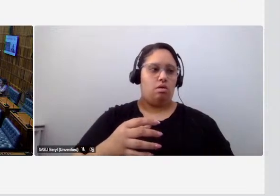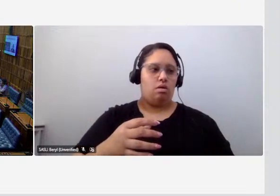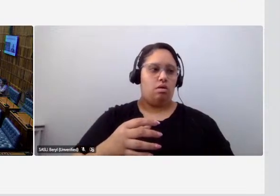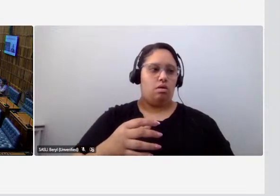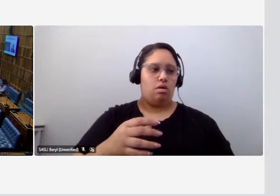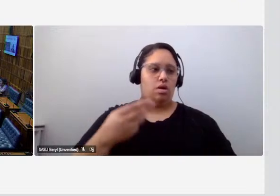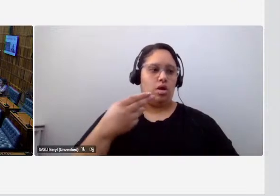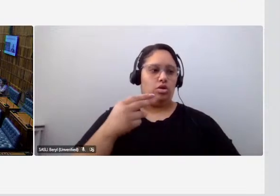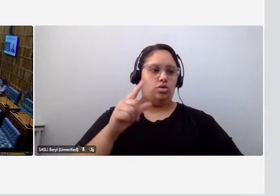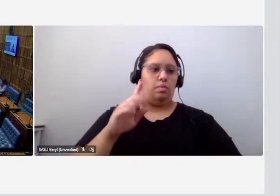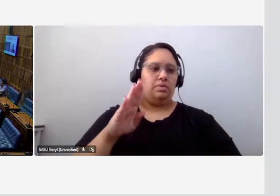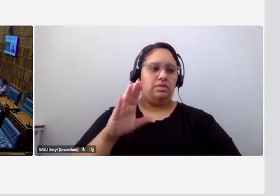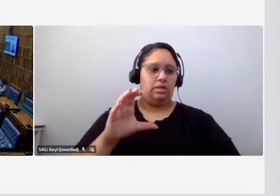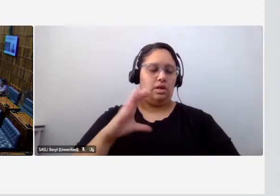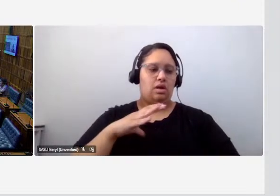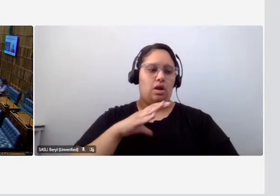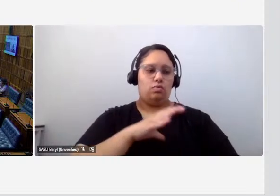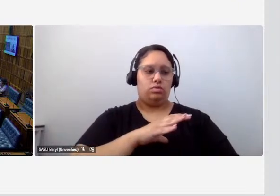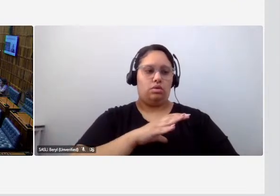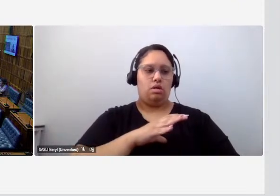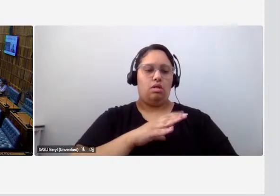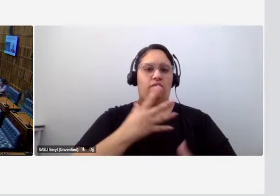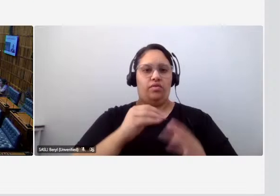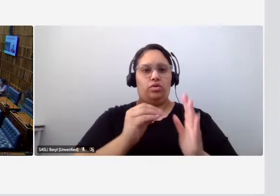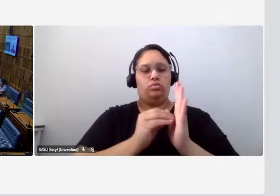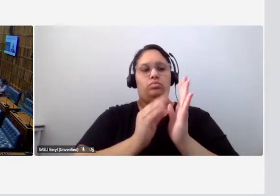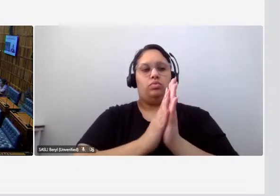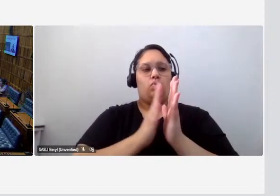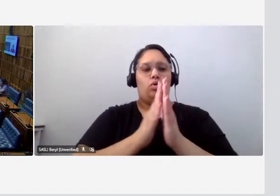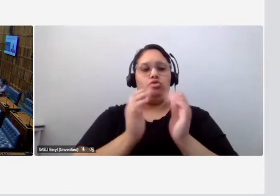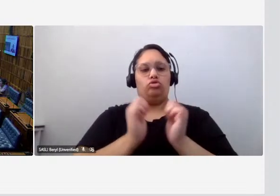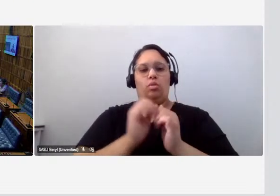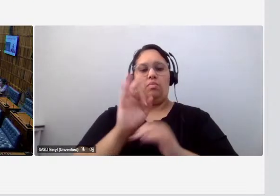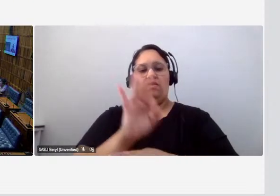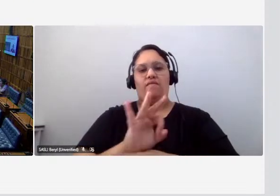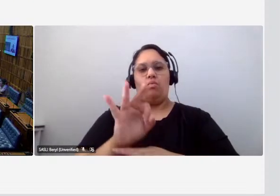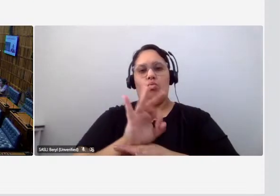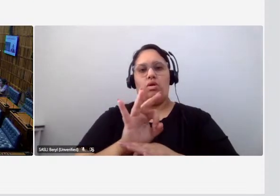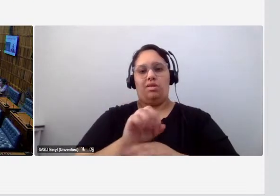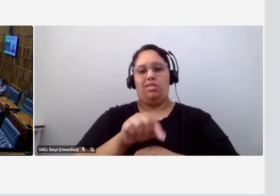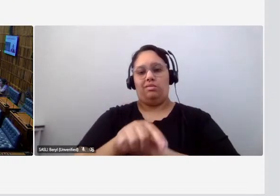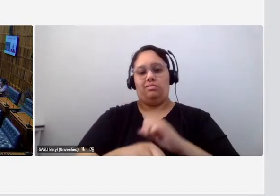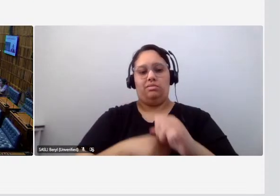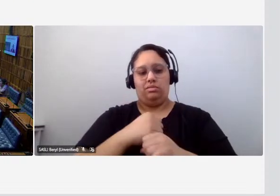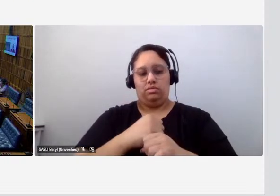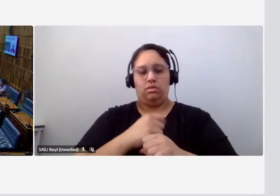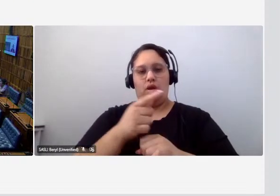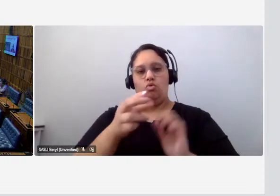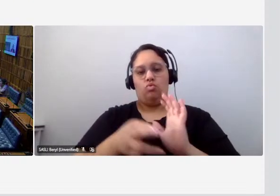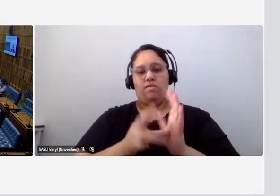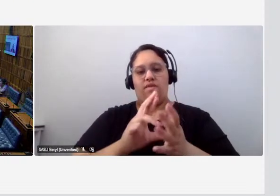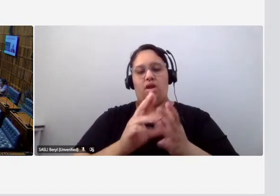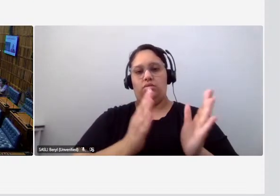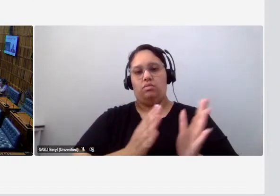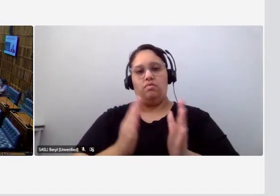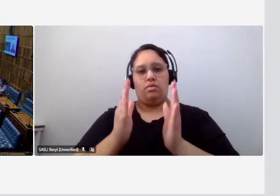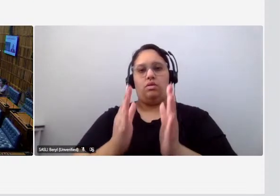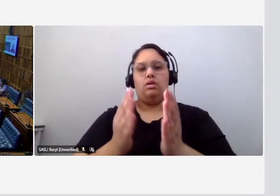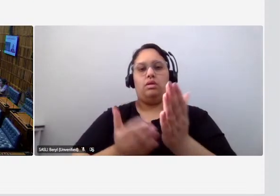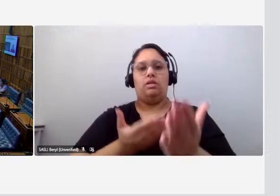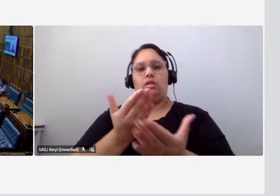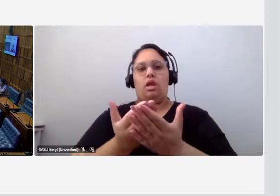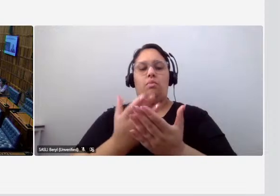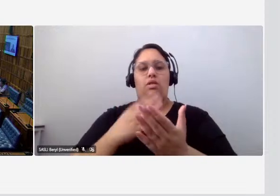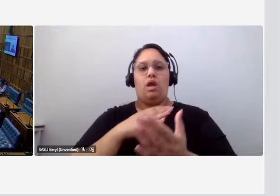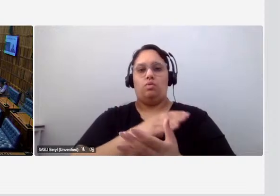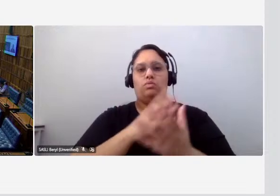Council has workshopped in February earlier this year, and the revised version is to be tabled to